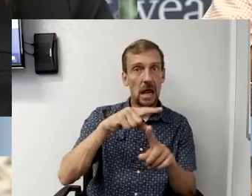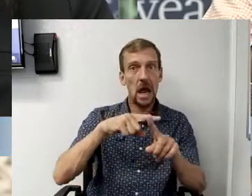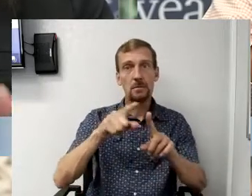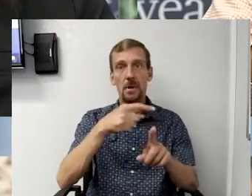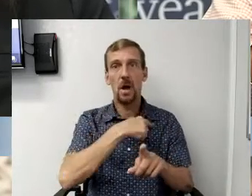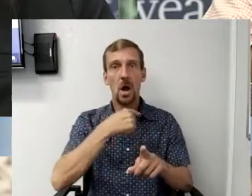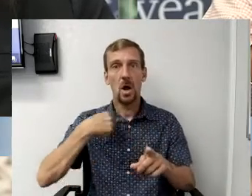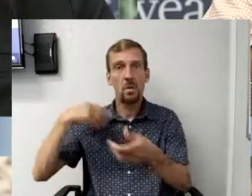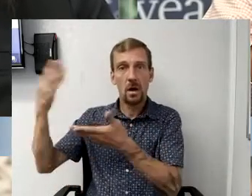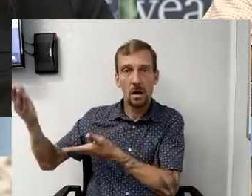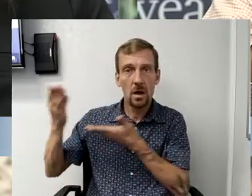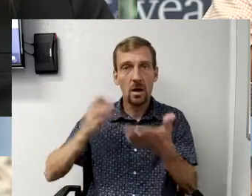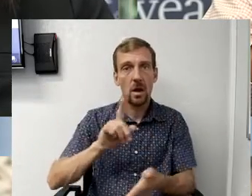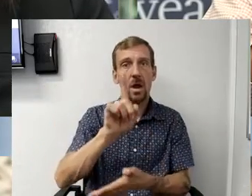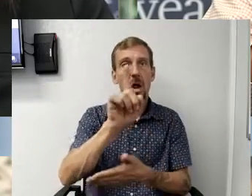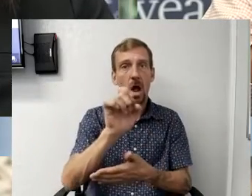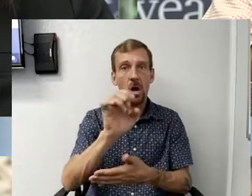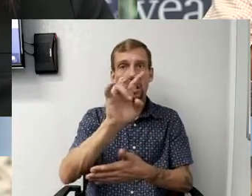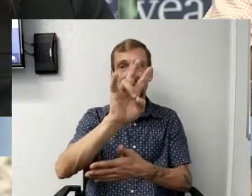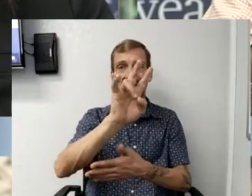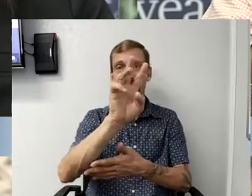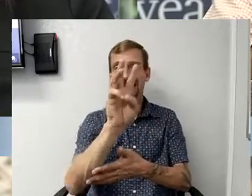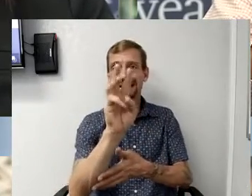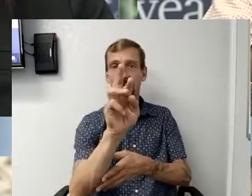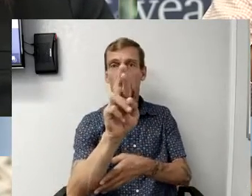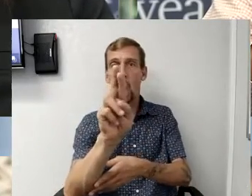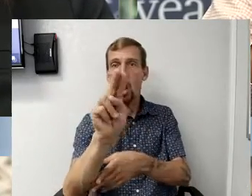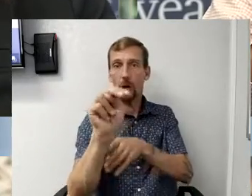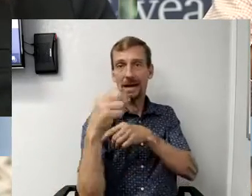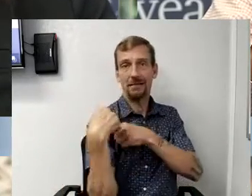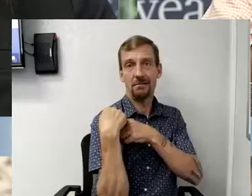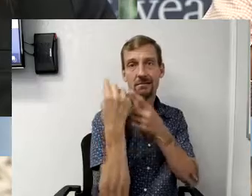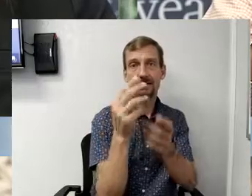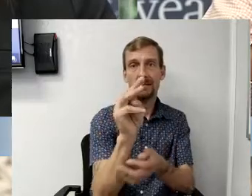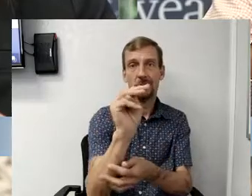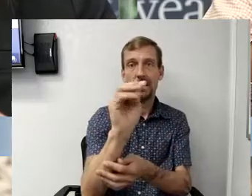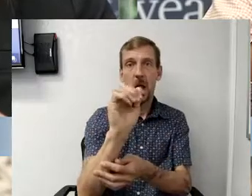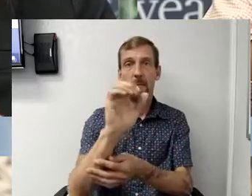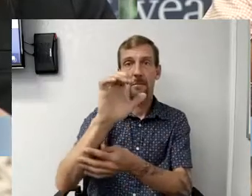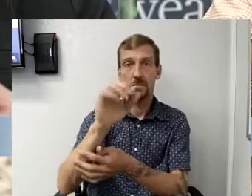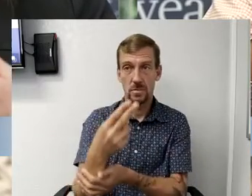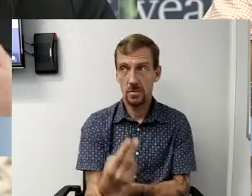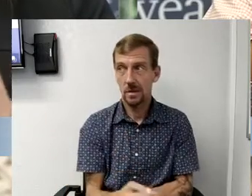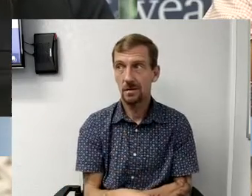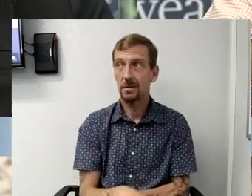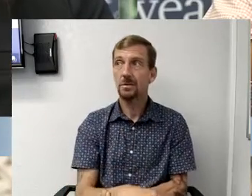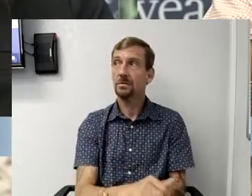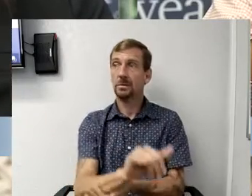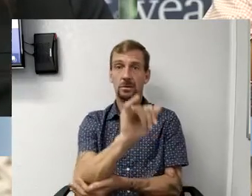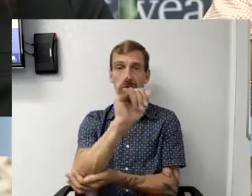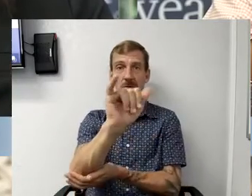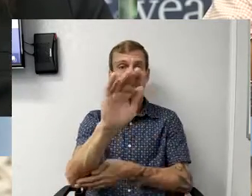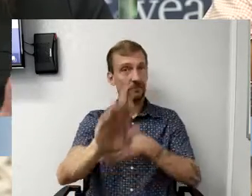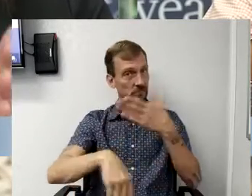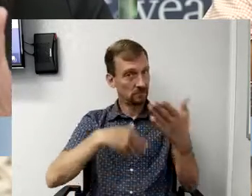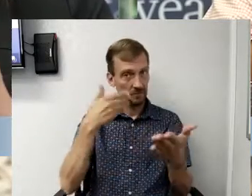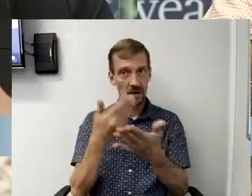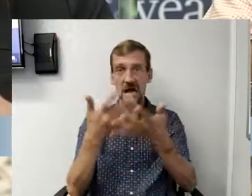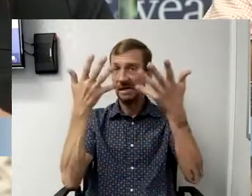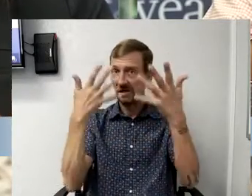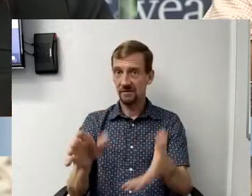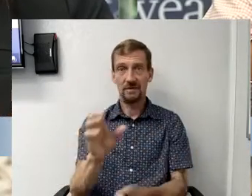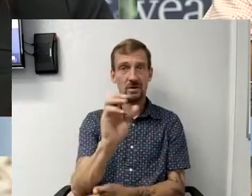onboarded 176 RNs since March. And a lot of those have completed